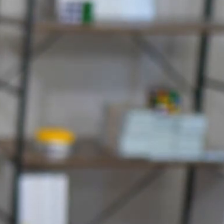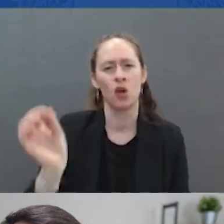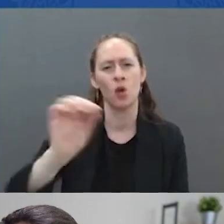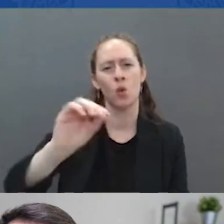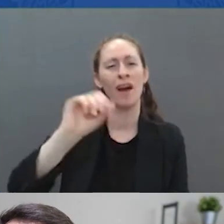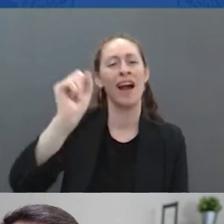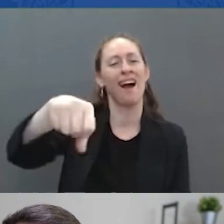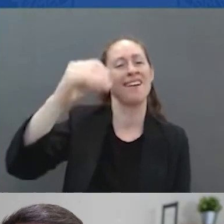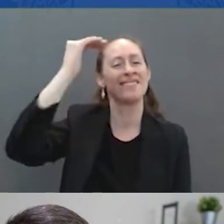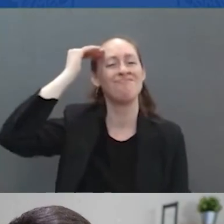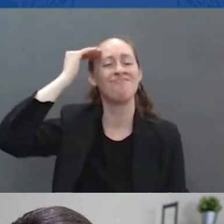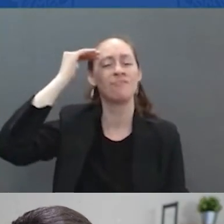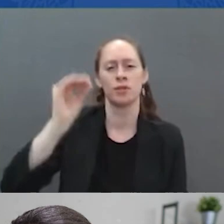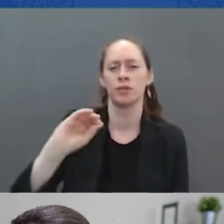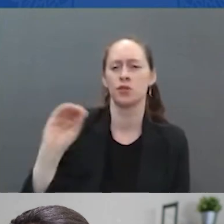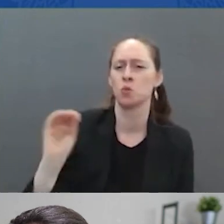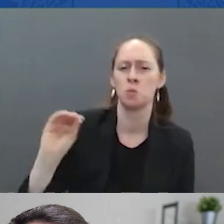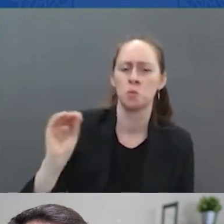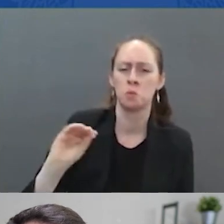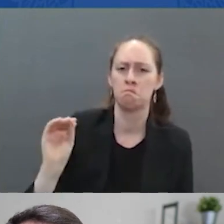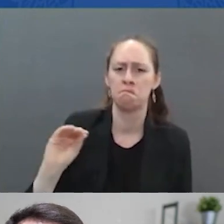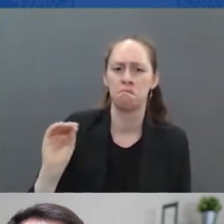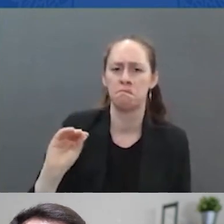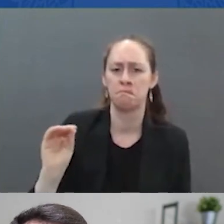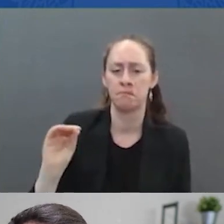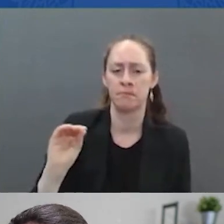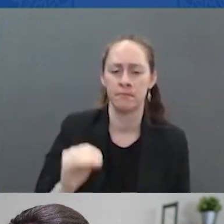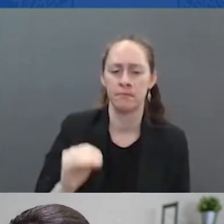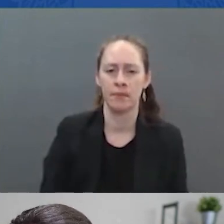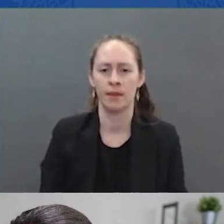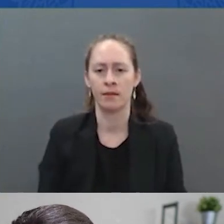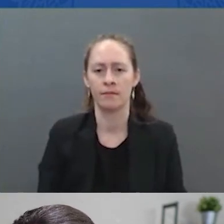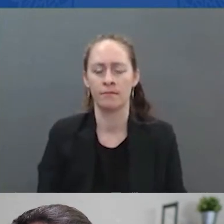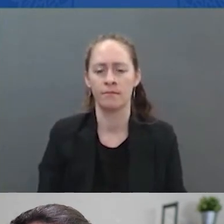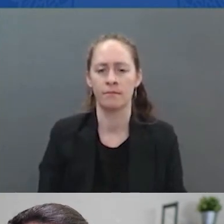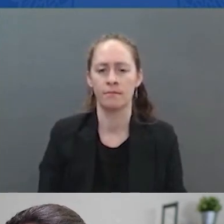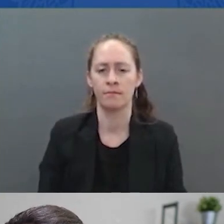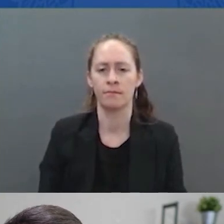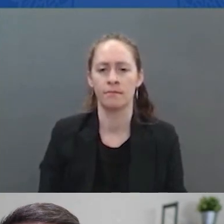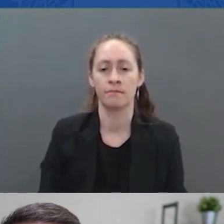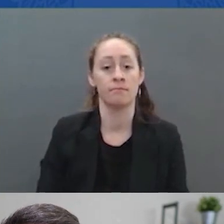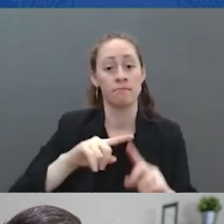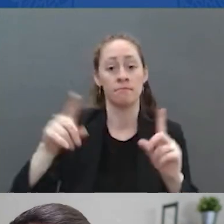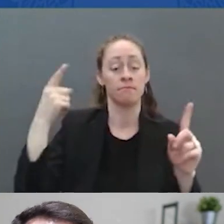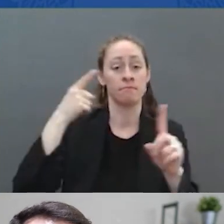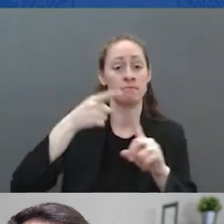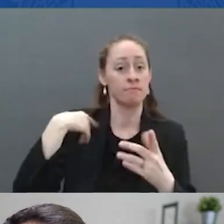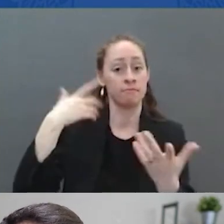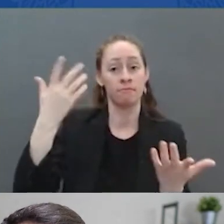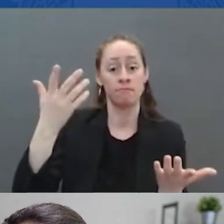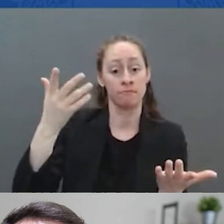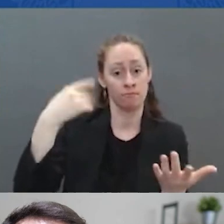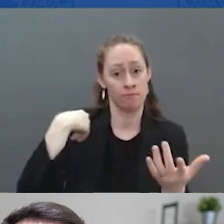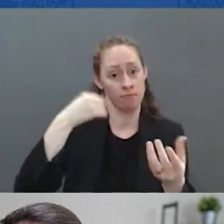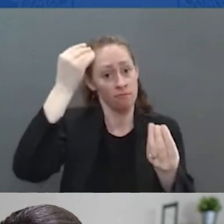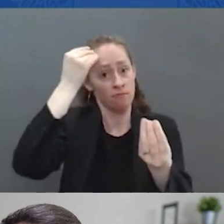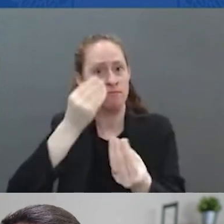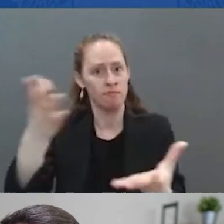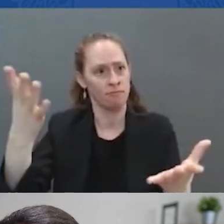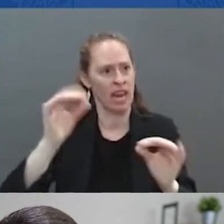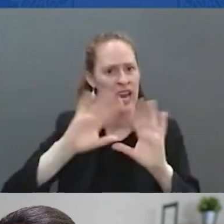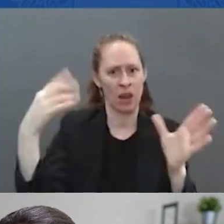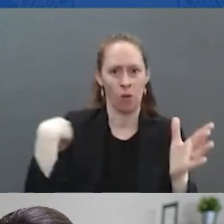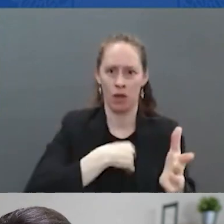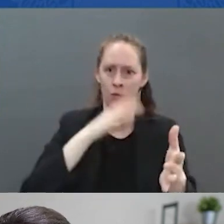because President Biden made some announcements last week about helping out to bring those gas prices down, but we're hearing it still might not be enough as we're